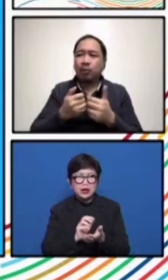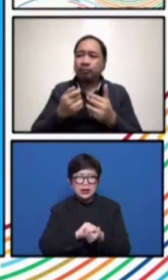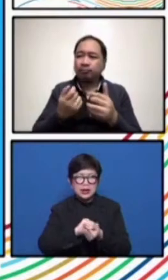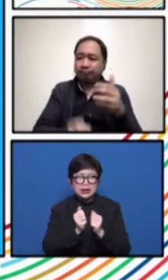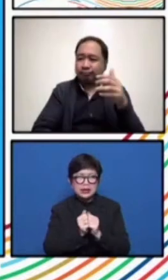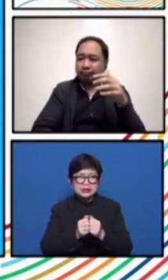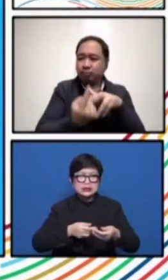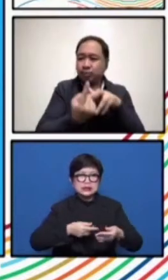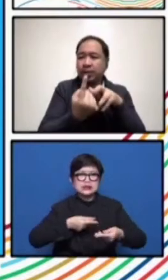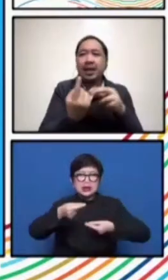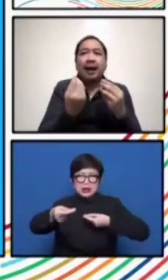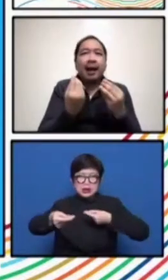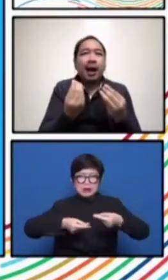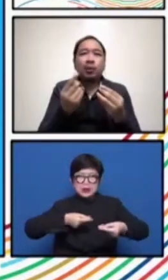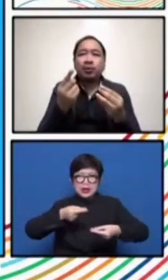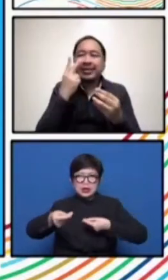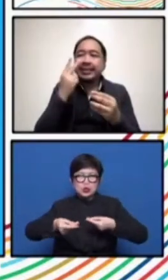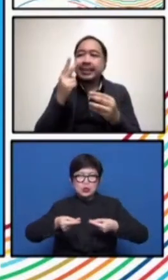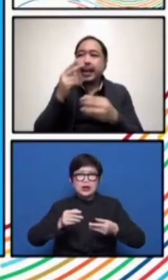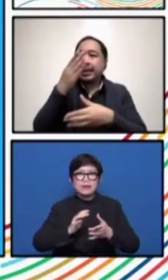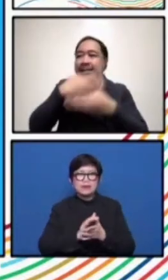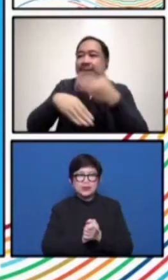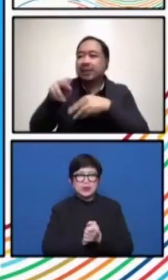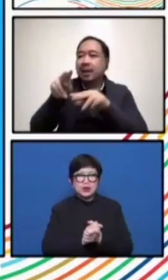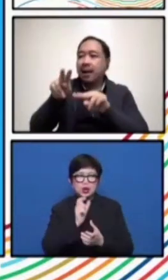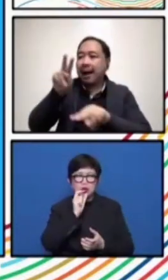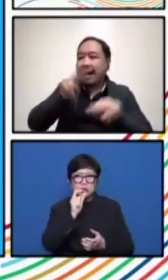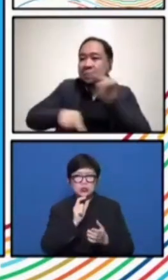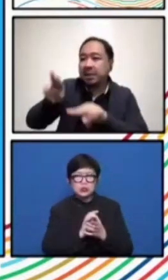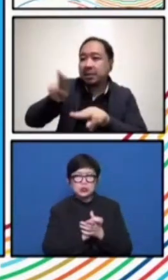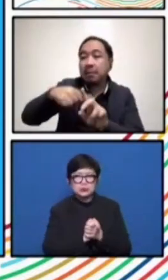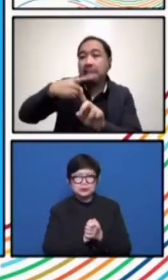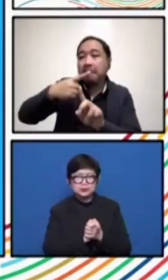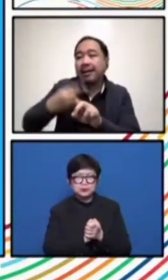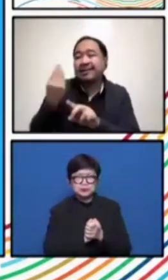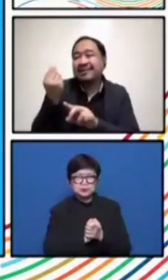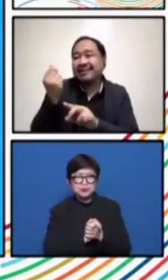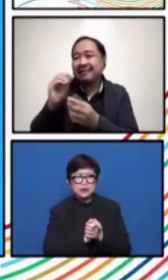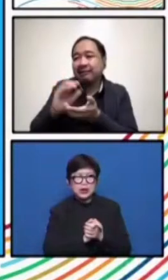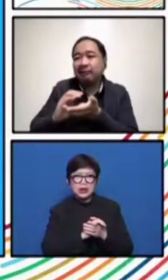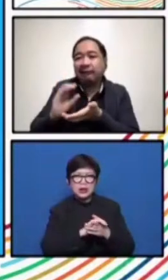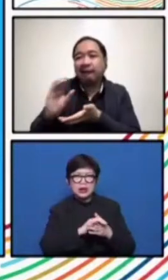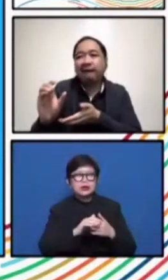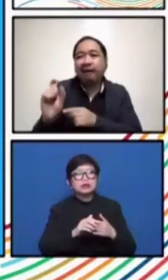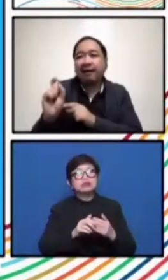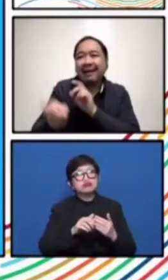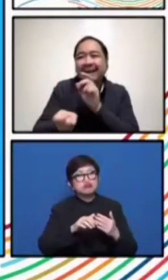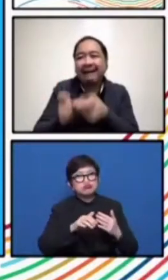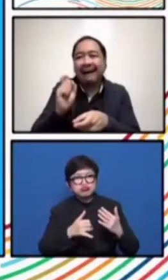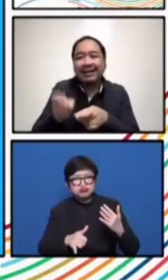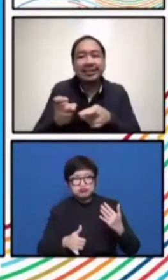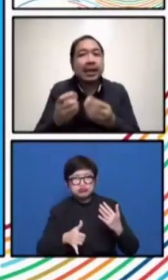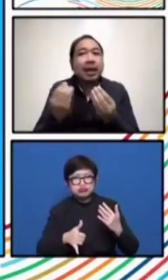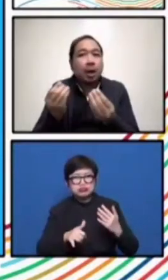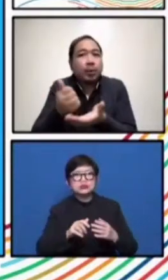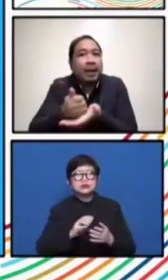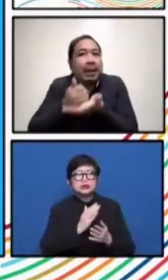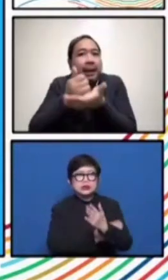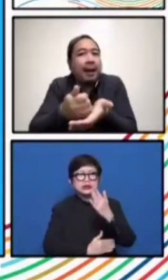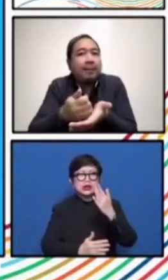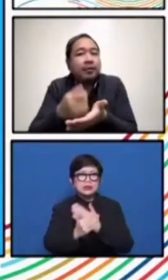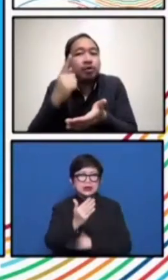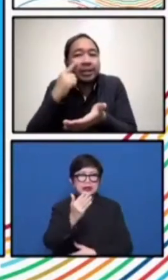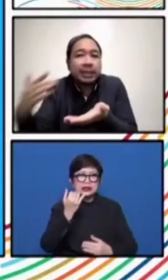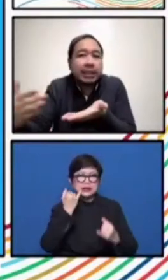disability assessment and cash transfer can be very helpful because there is also a big issue of of Provider supply